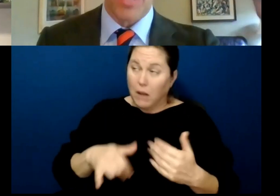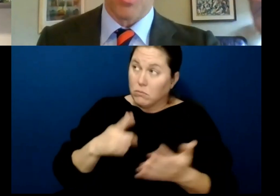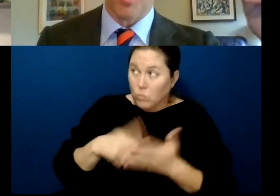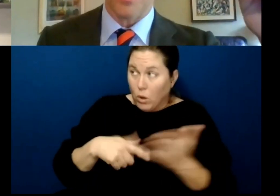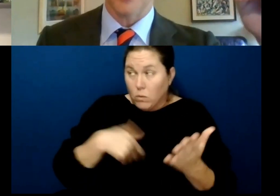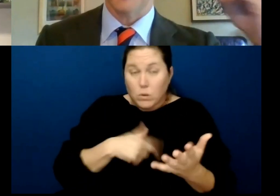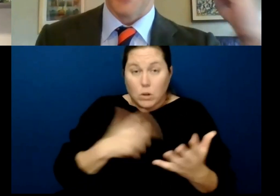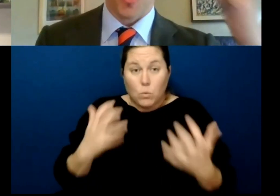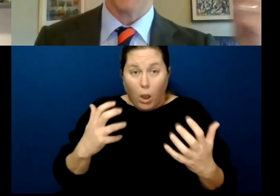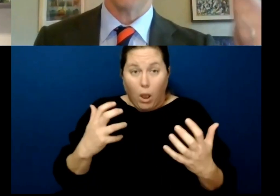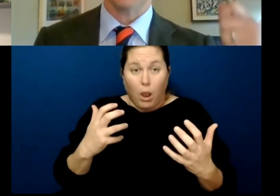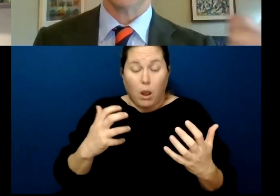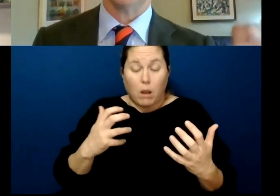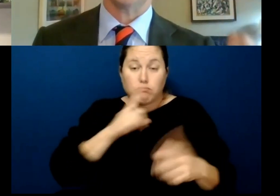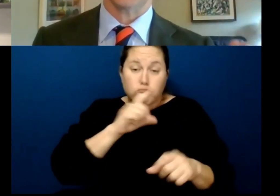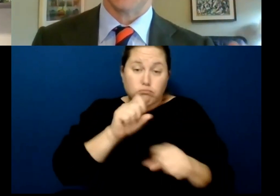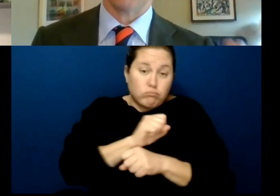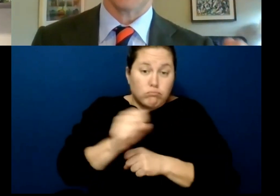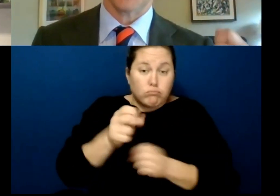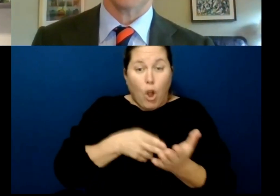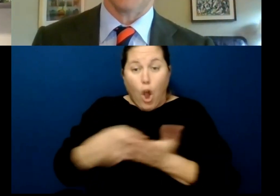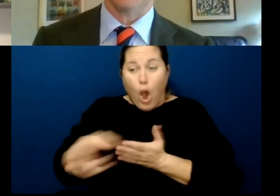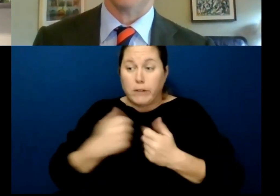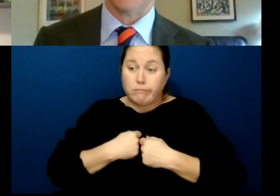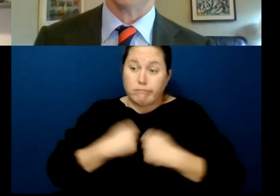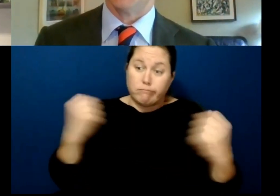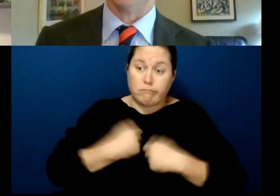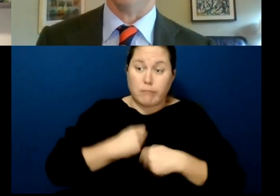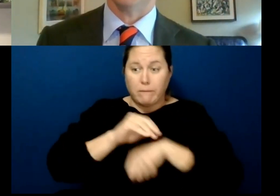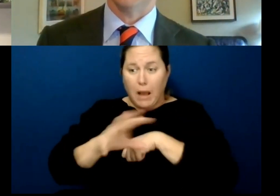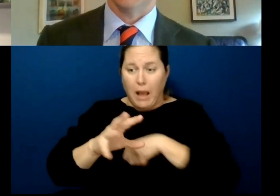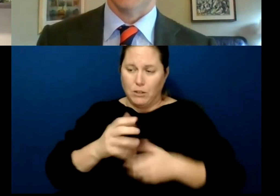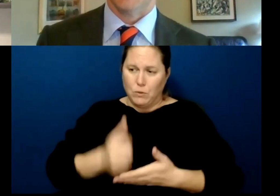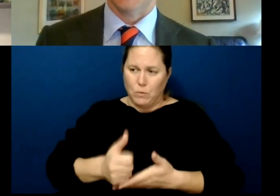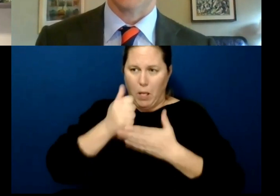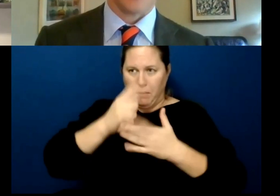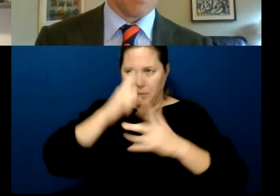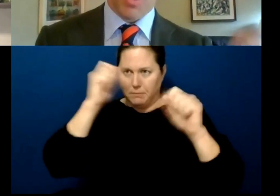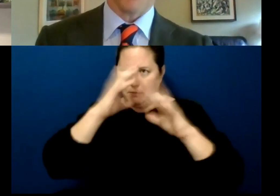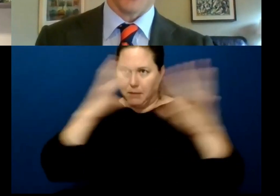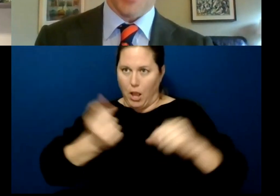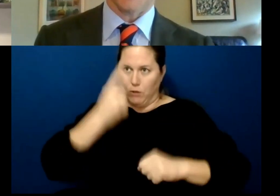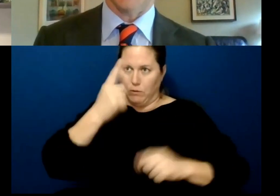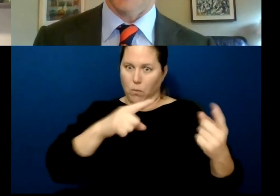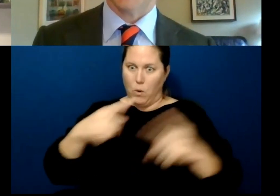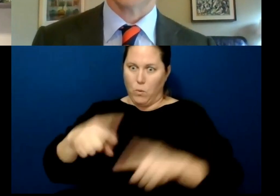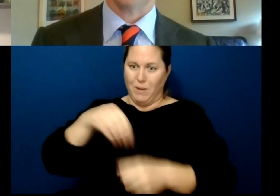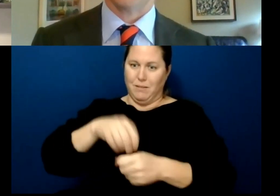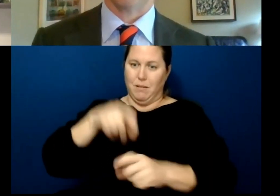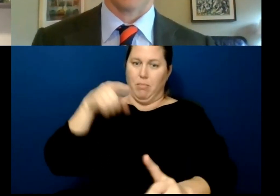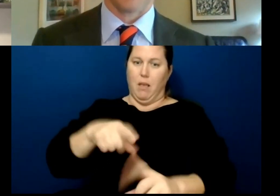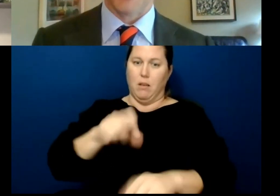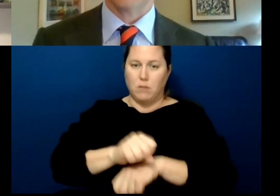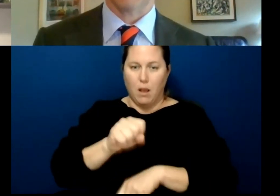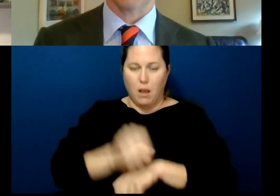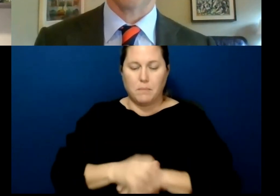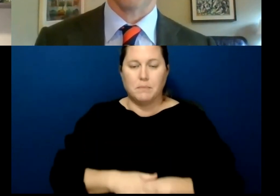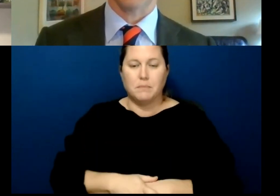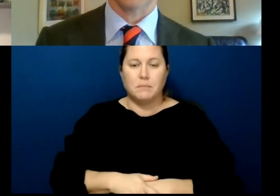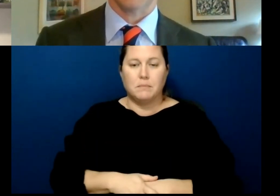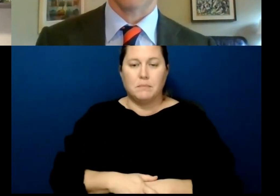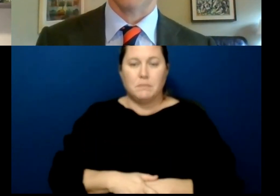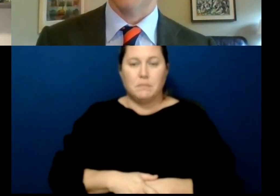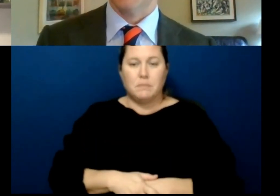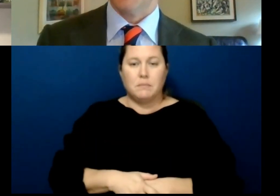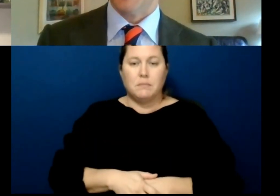advice, real, help you really understand what goes on in that job and in both jobs today. So I want to thank them both